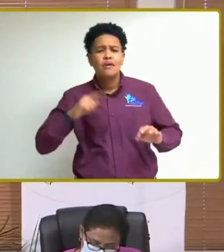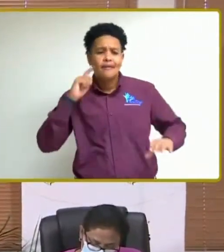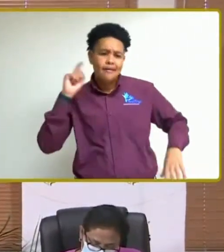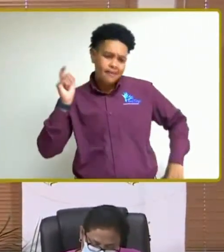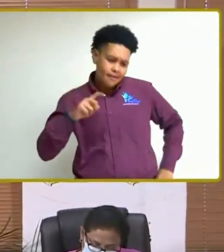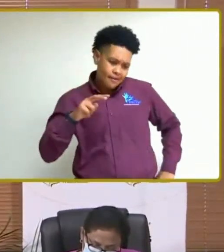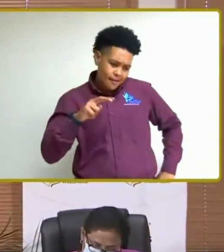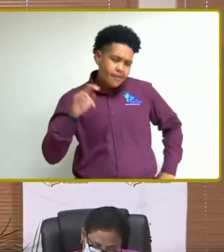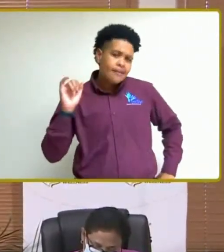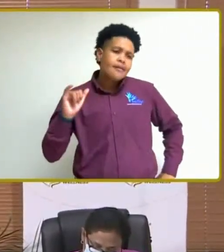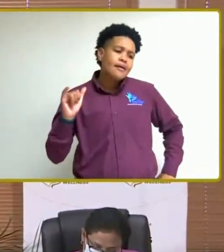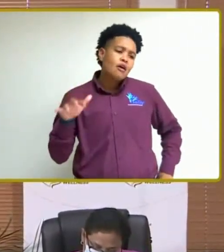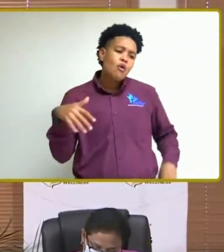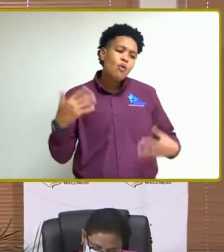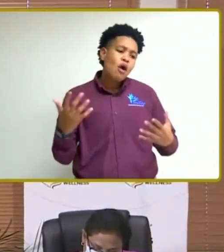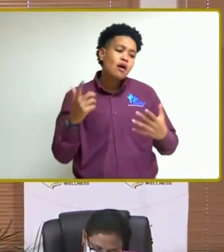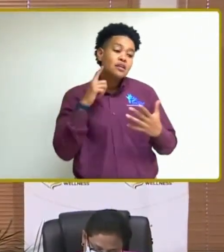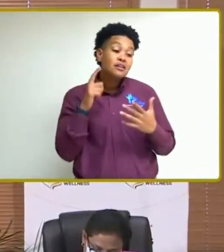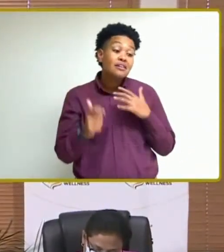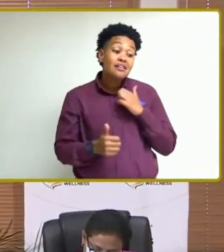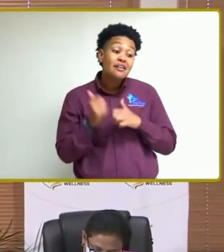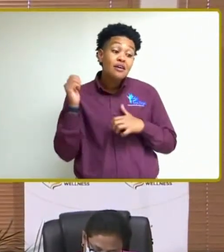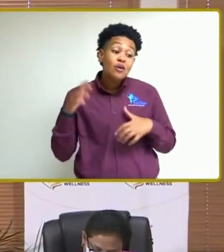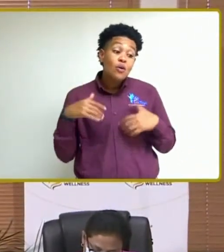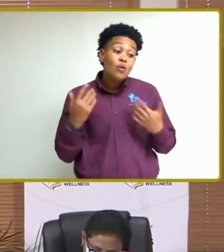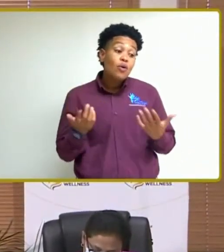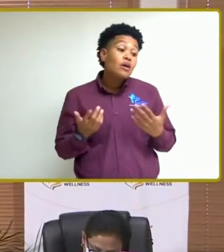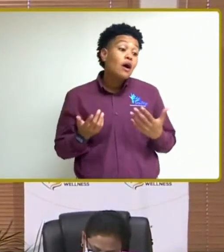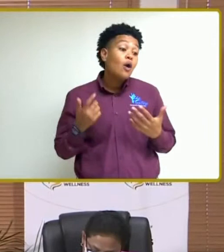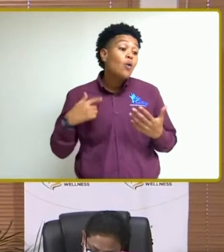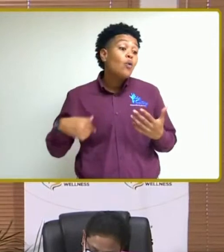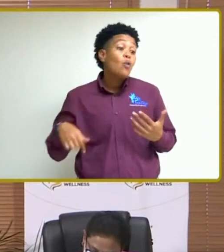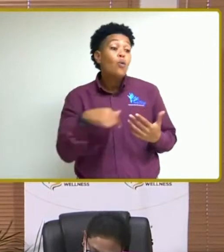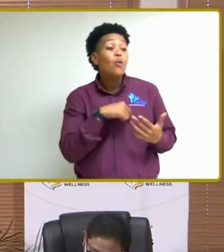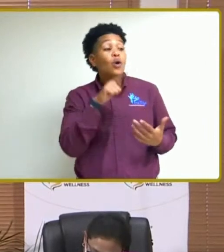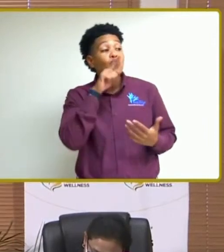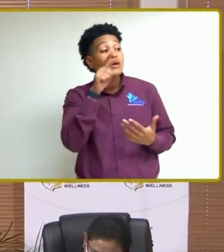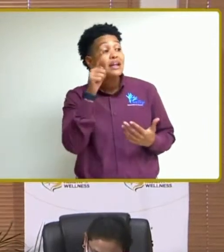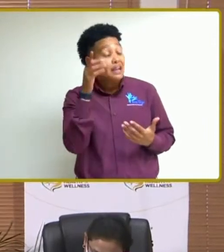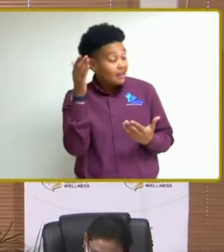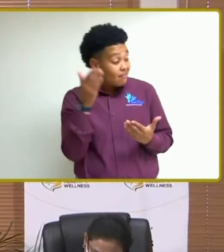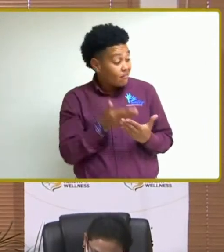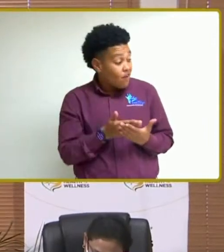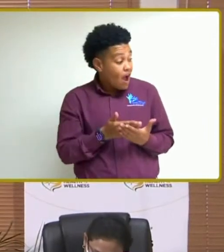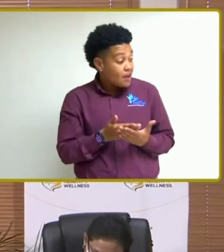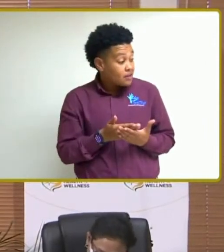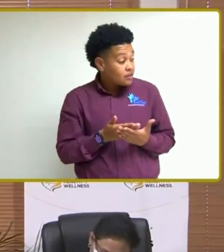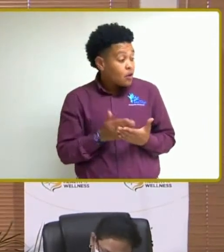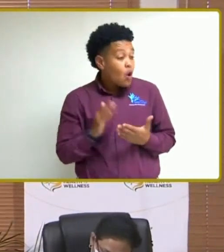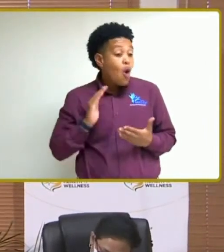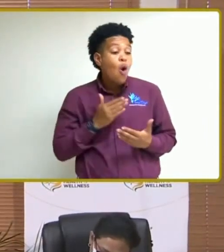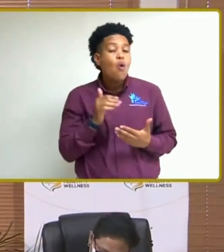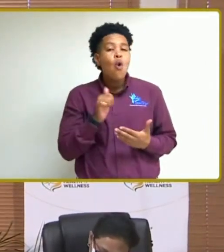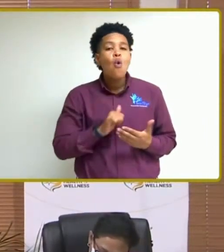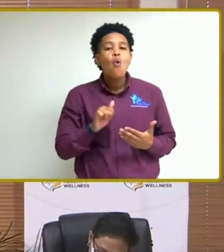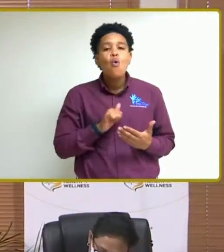recognize that to a large extent, we are in fact our own undoing. We are